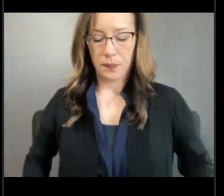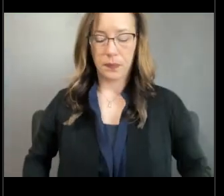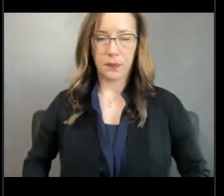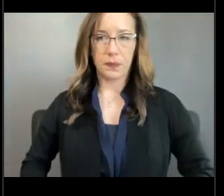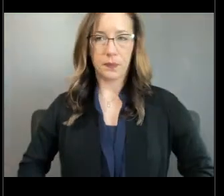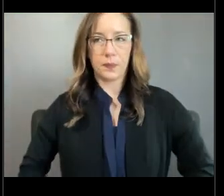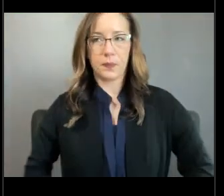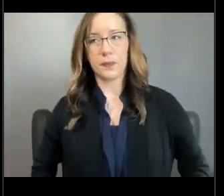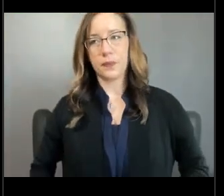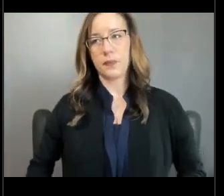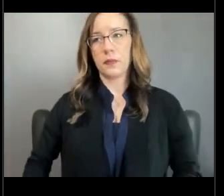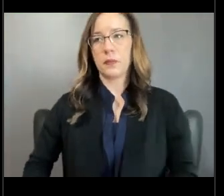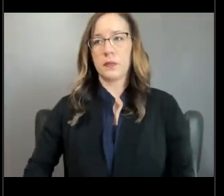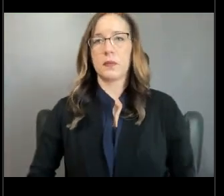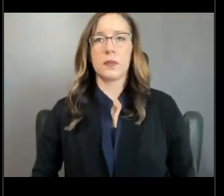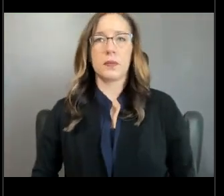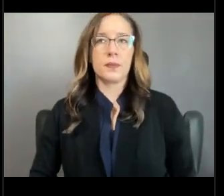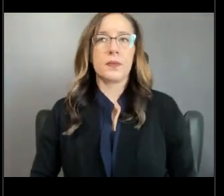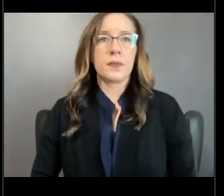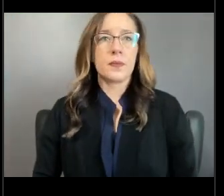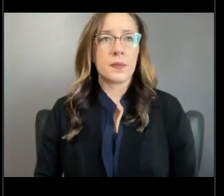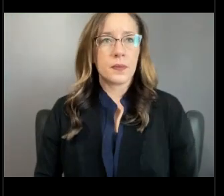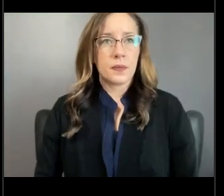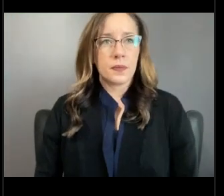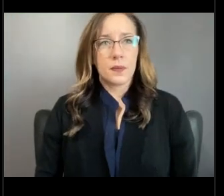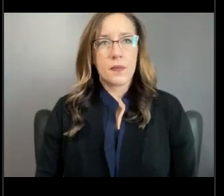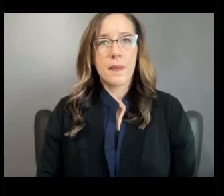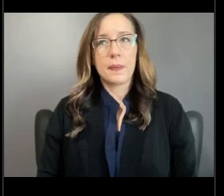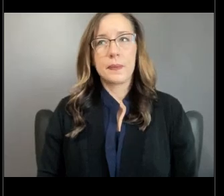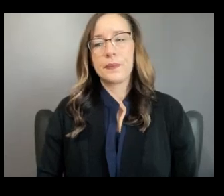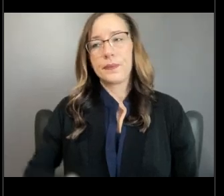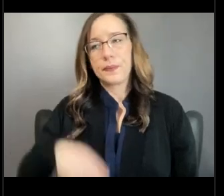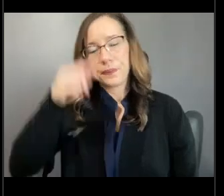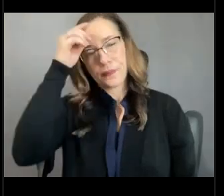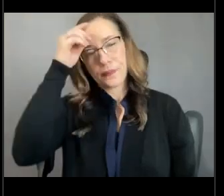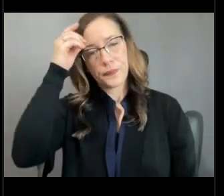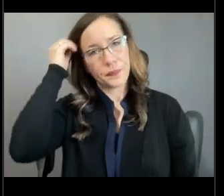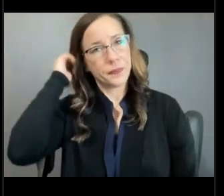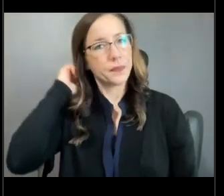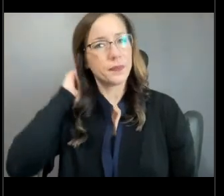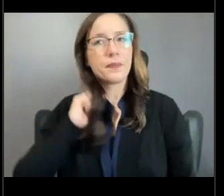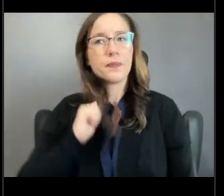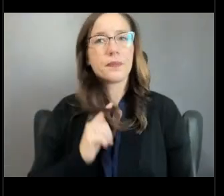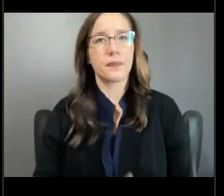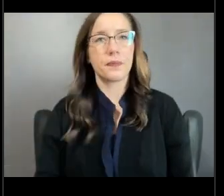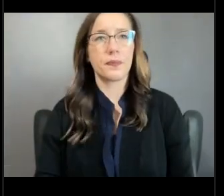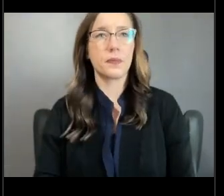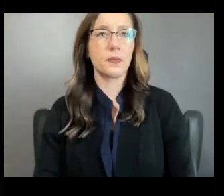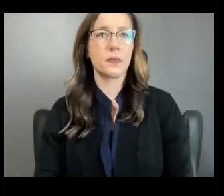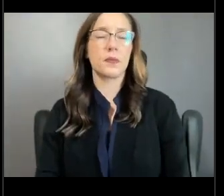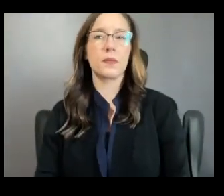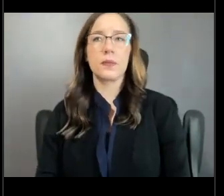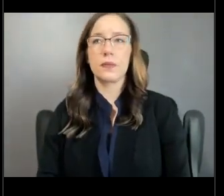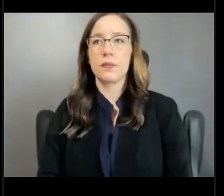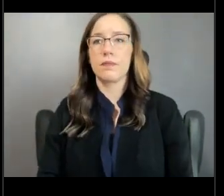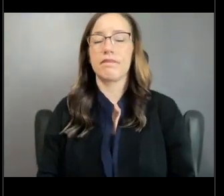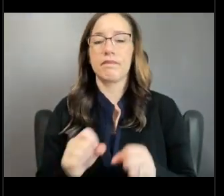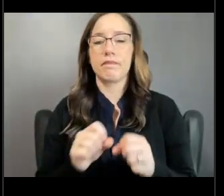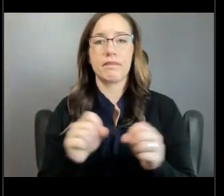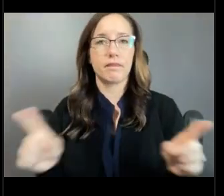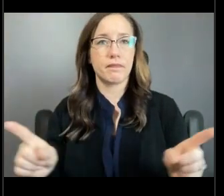And the third option, 8.5%, 8% recommended. So go ahead and launch this